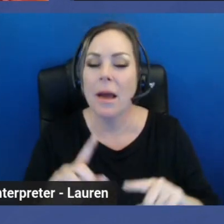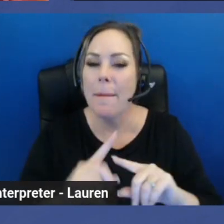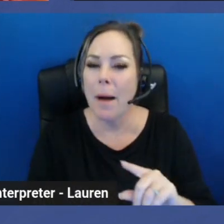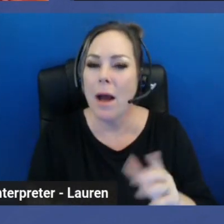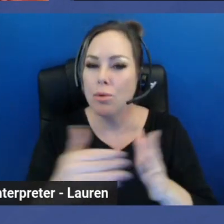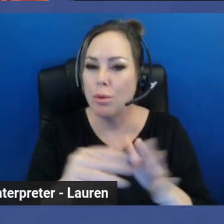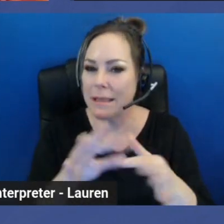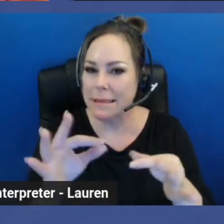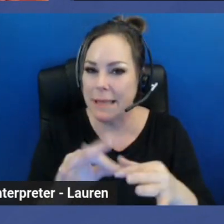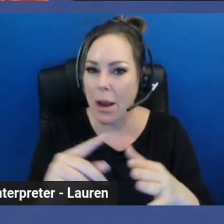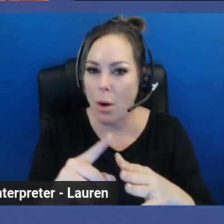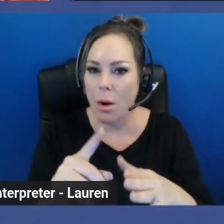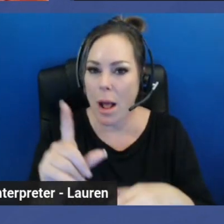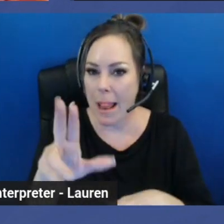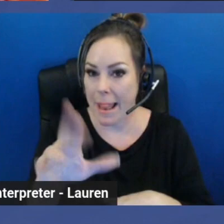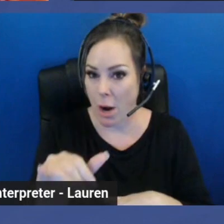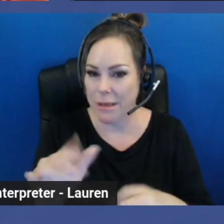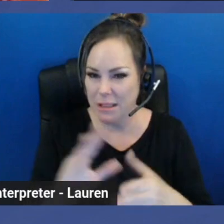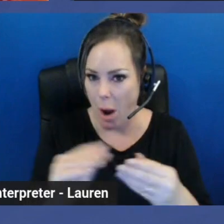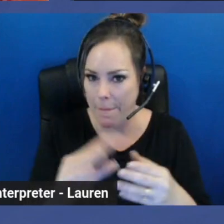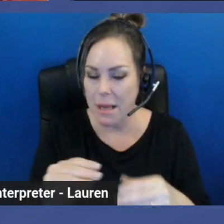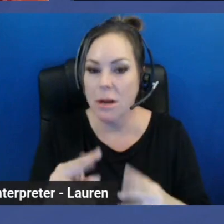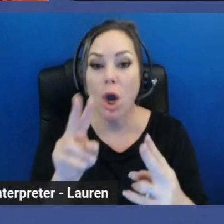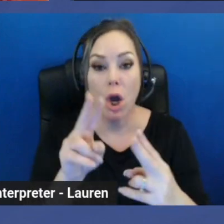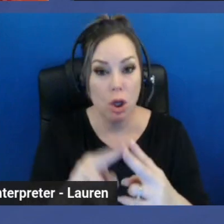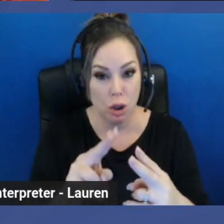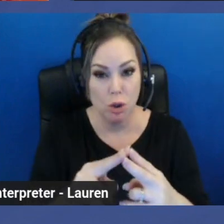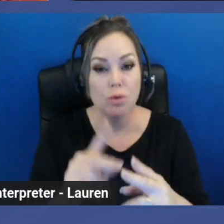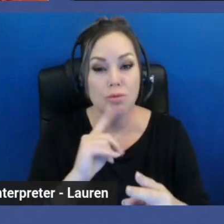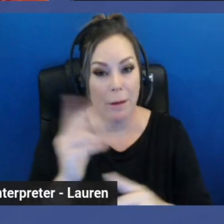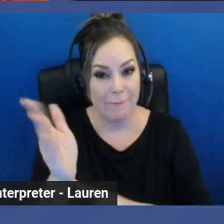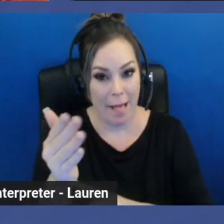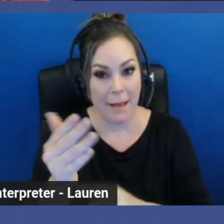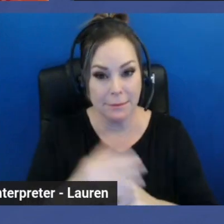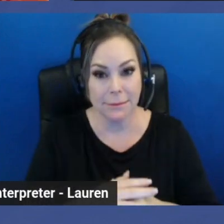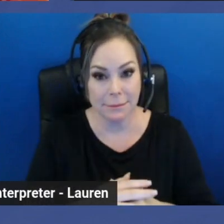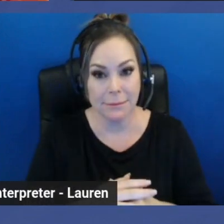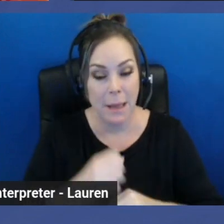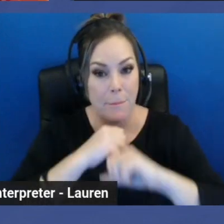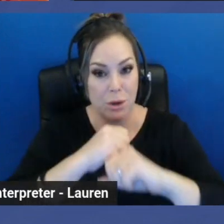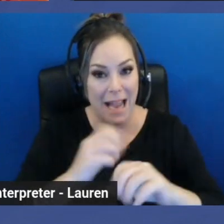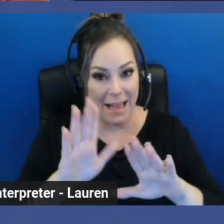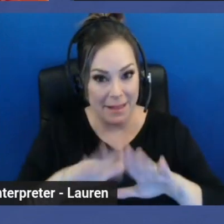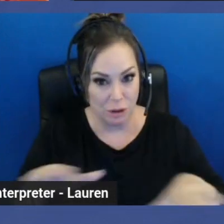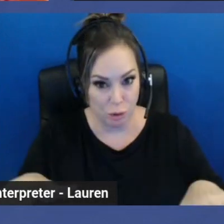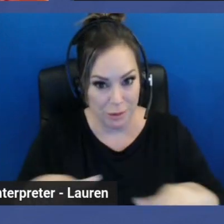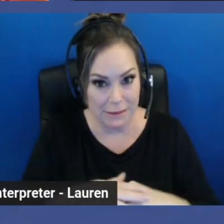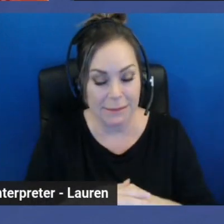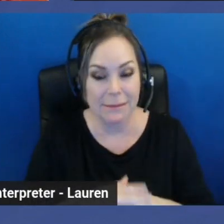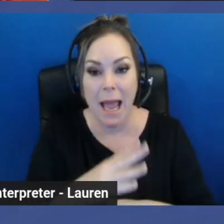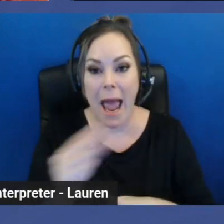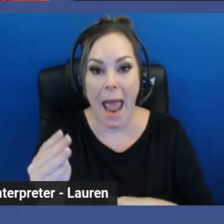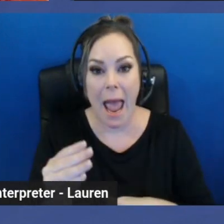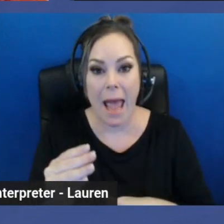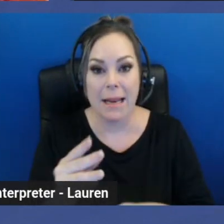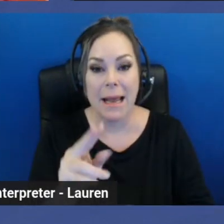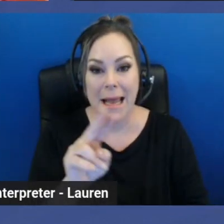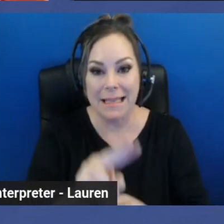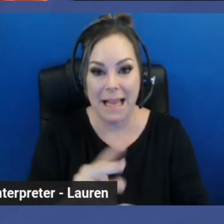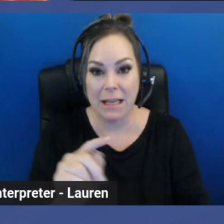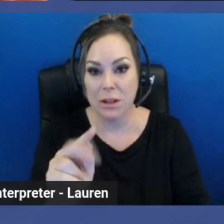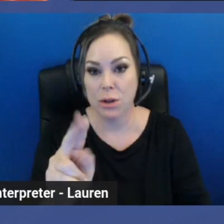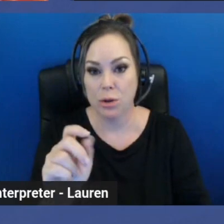restate what Larry stated. Those are the two flags: protect the children and sex